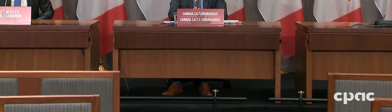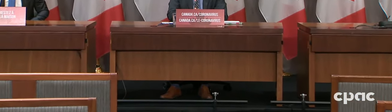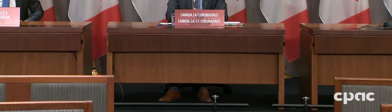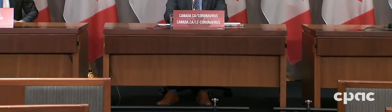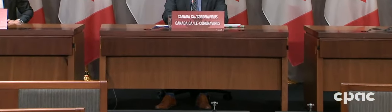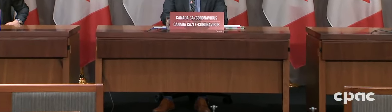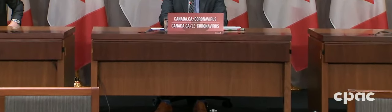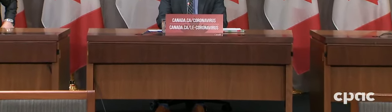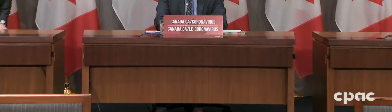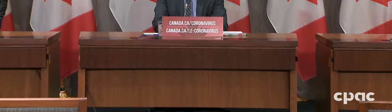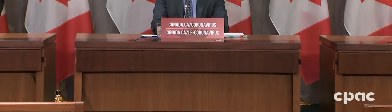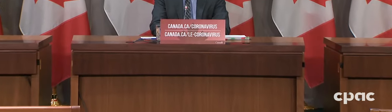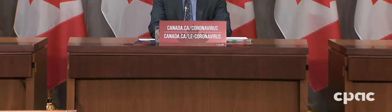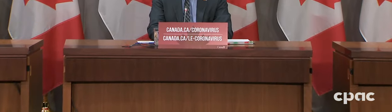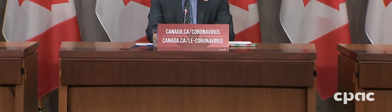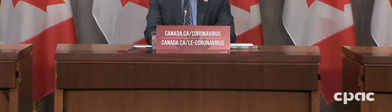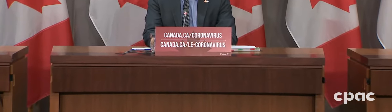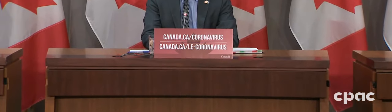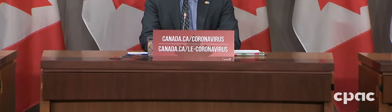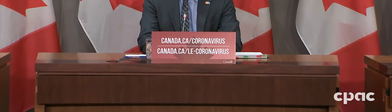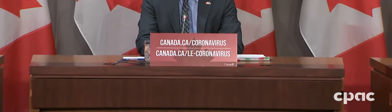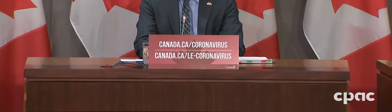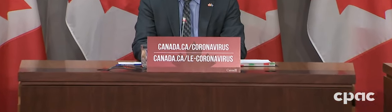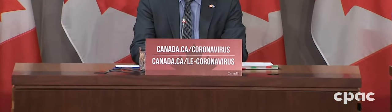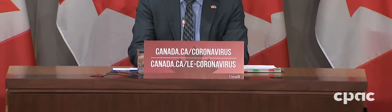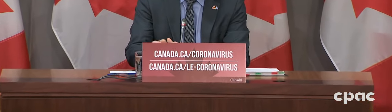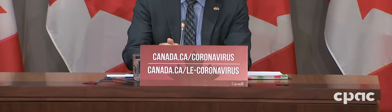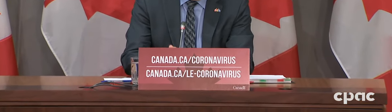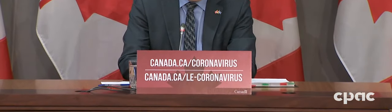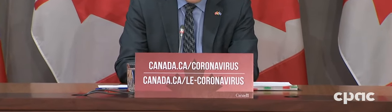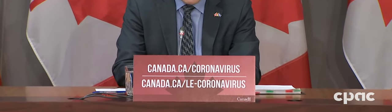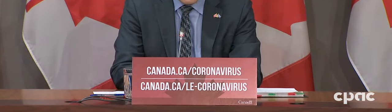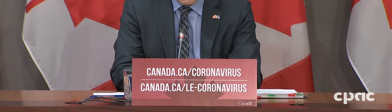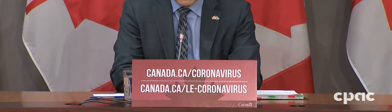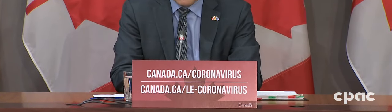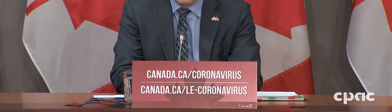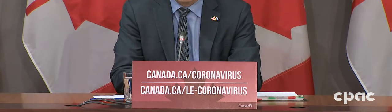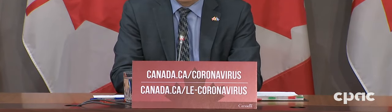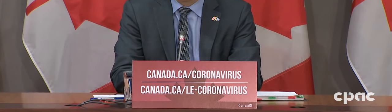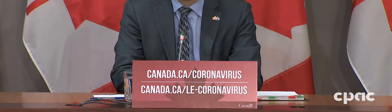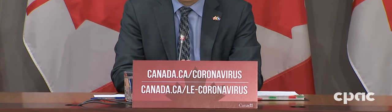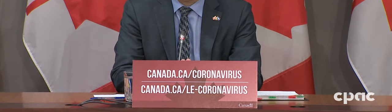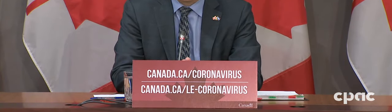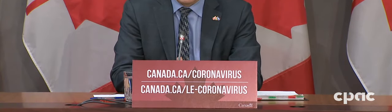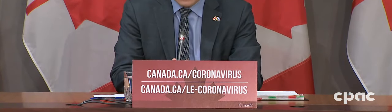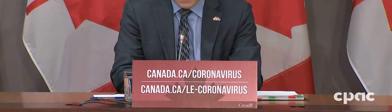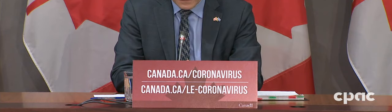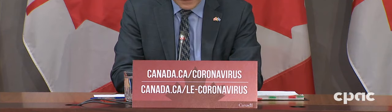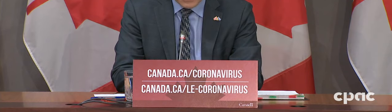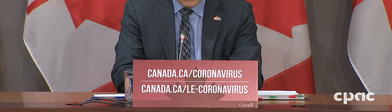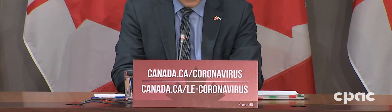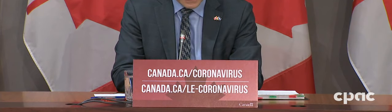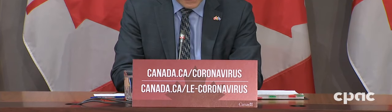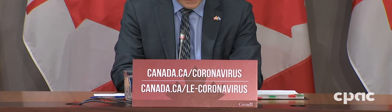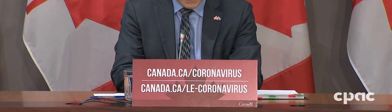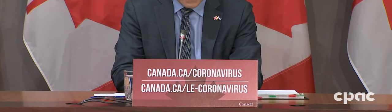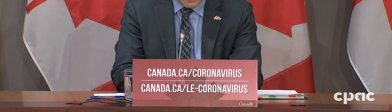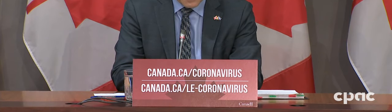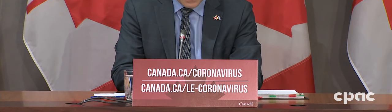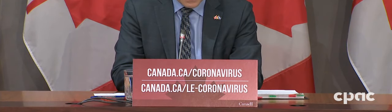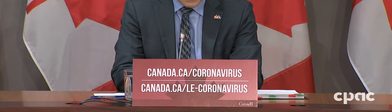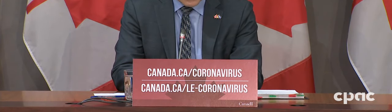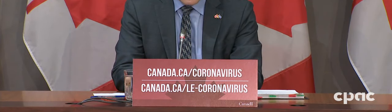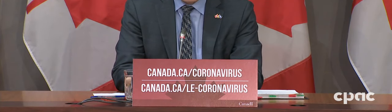is Canada's Chief Public Health Officer, to share the usual update on the number of COVID-19 cases in